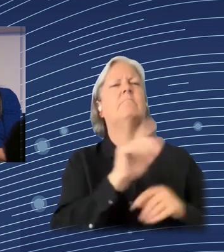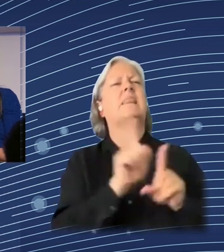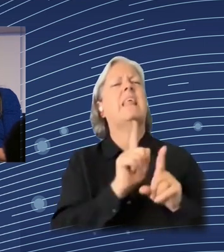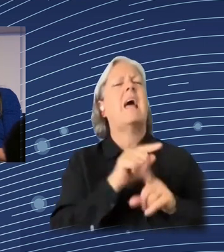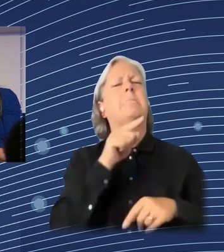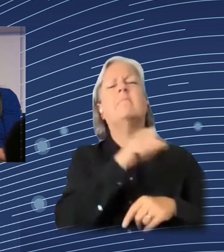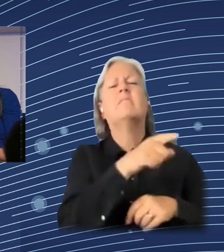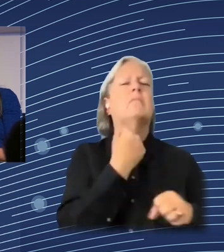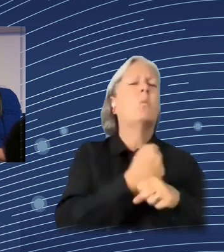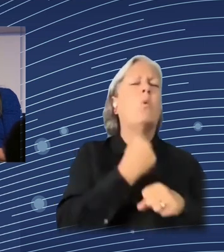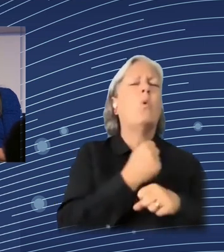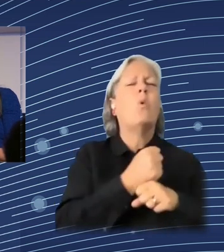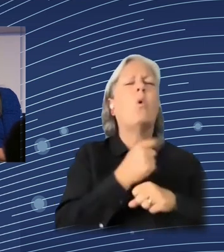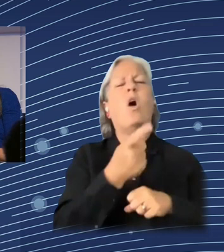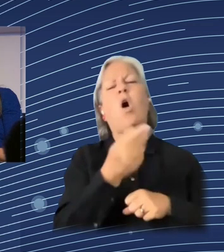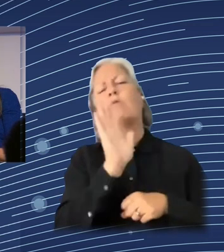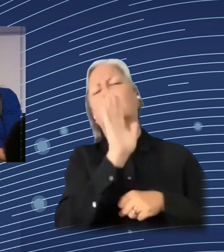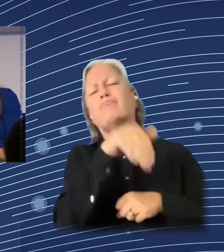duration of sick leaves,